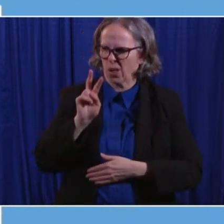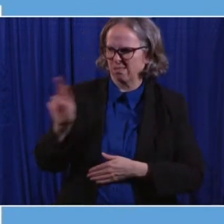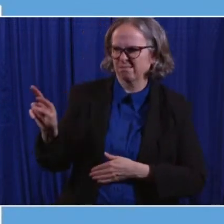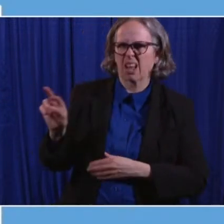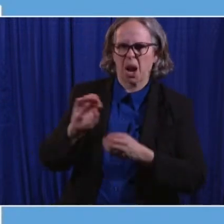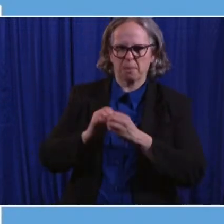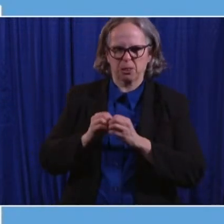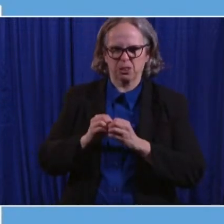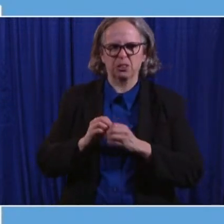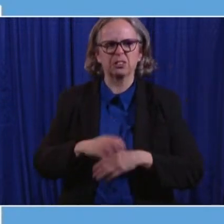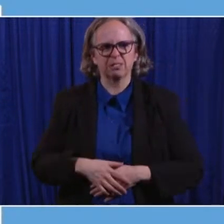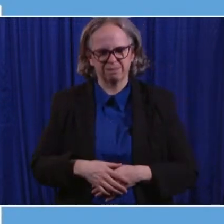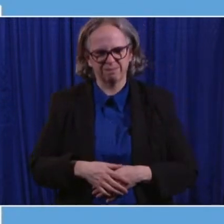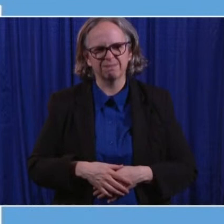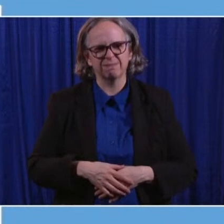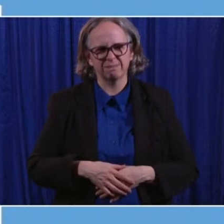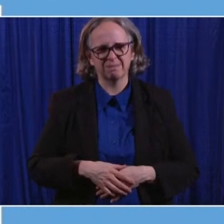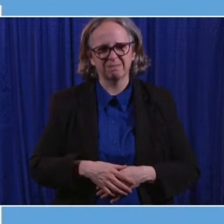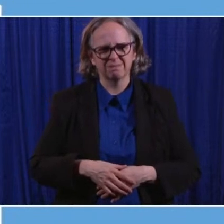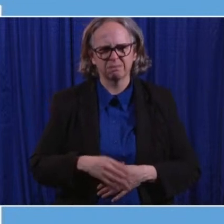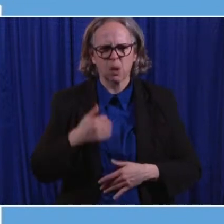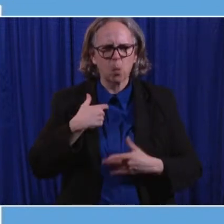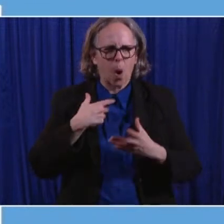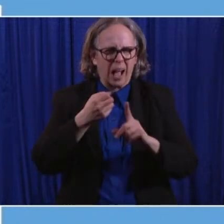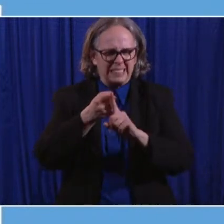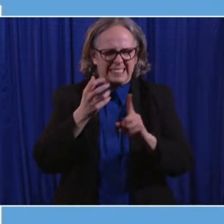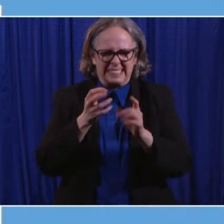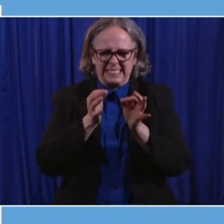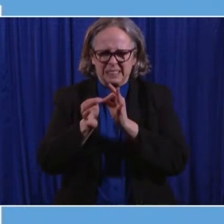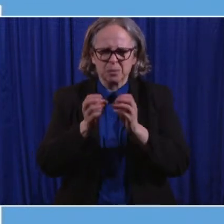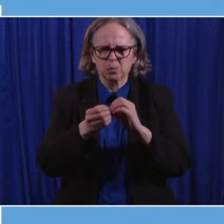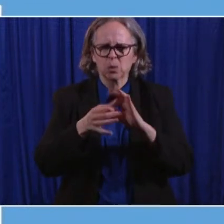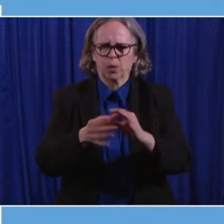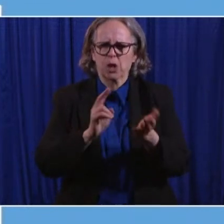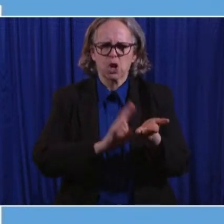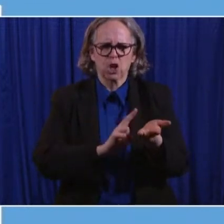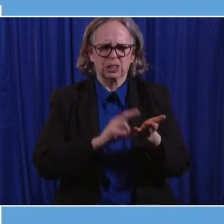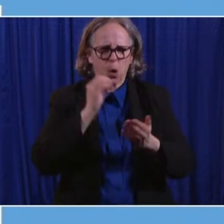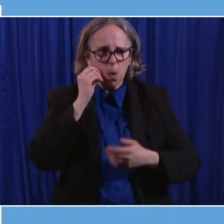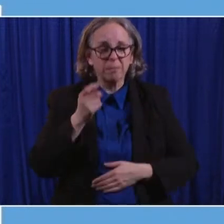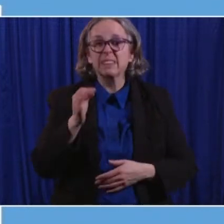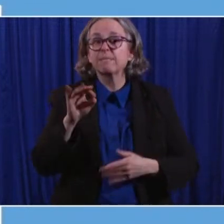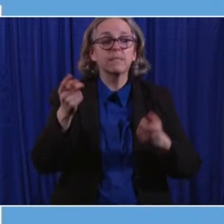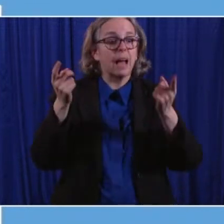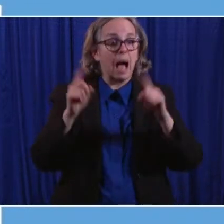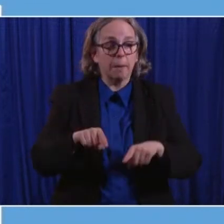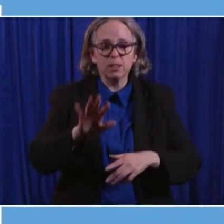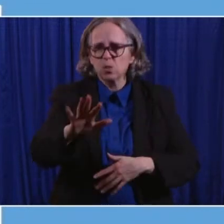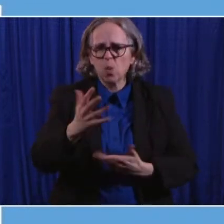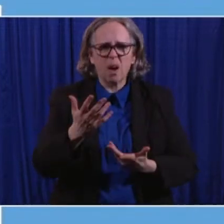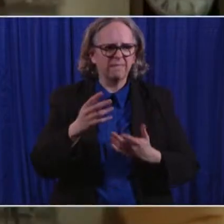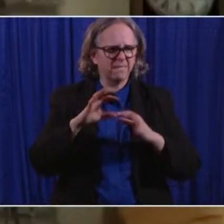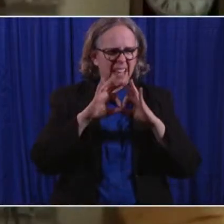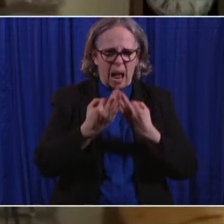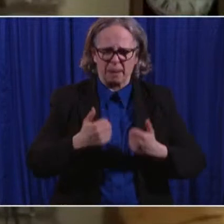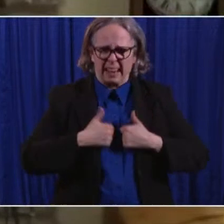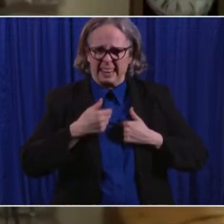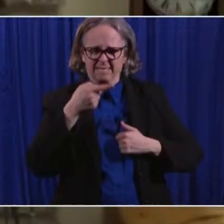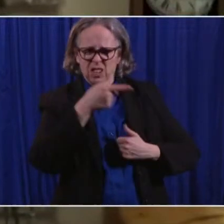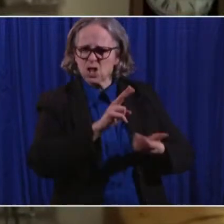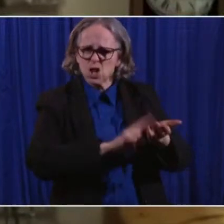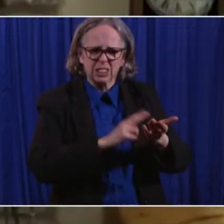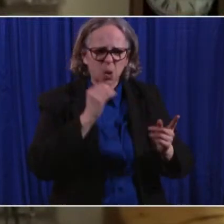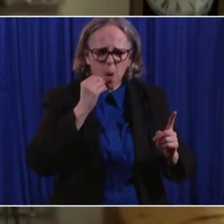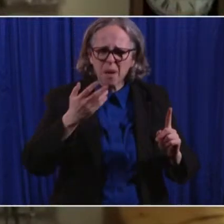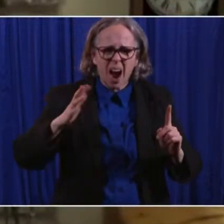while we're still on nursing homes, is this. If you have a loved one in a nursing home and they have not been vaccinated, they still can